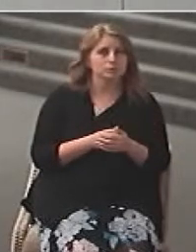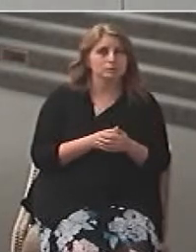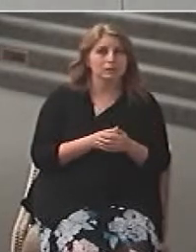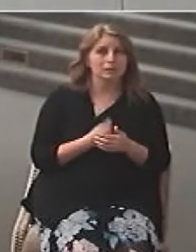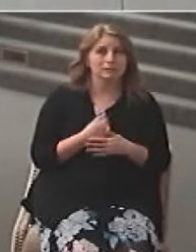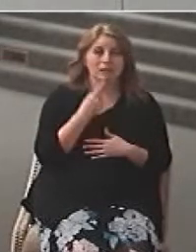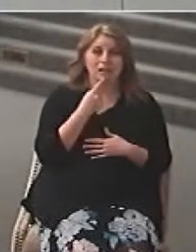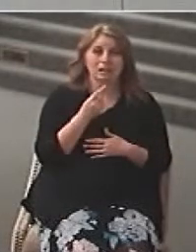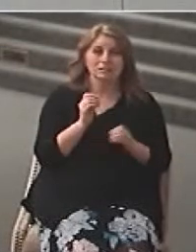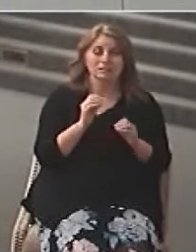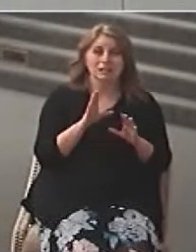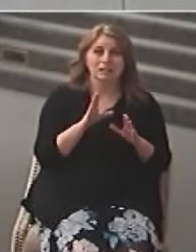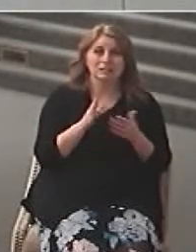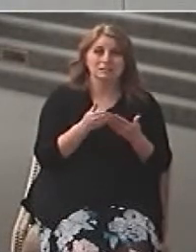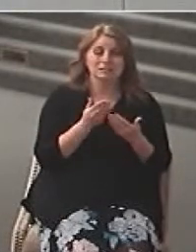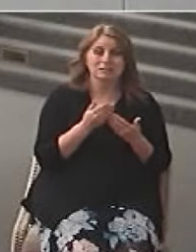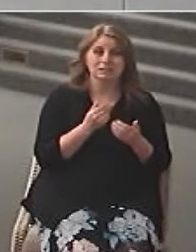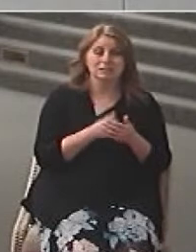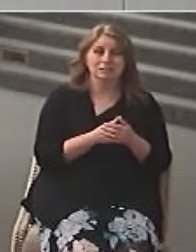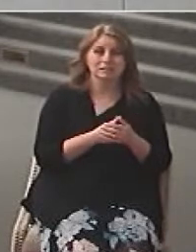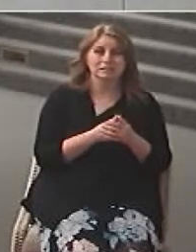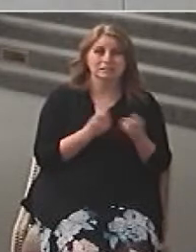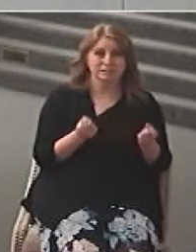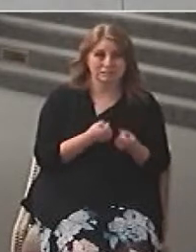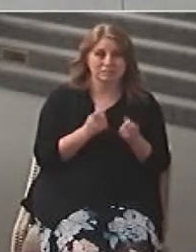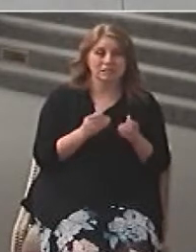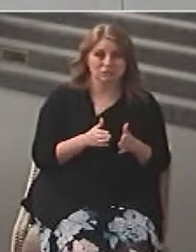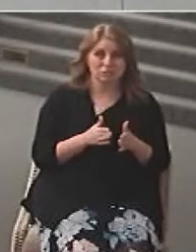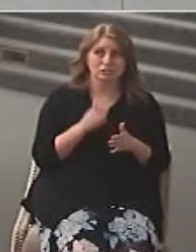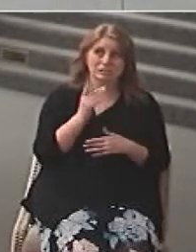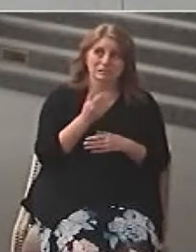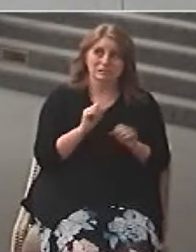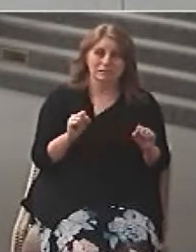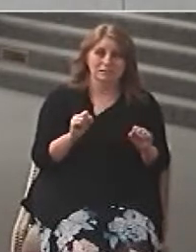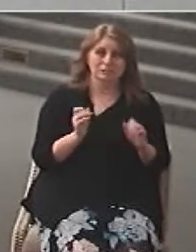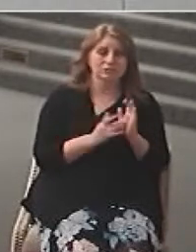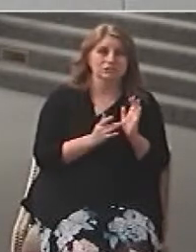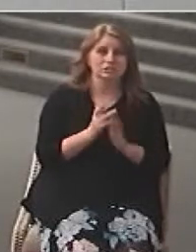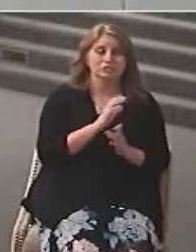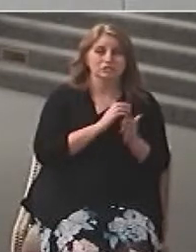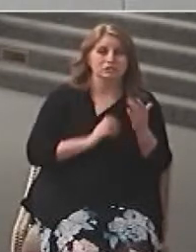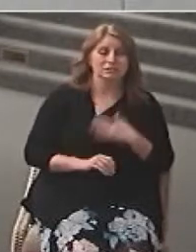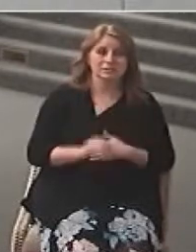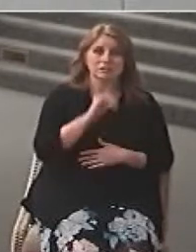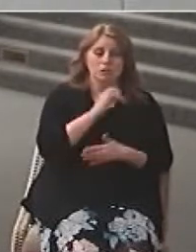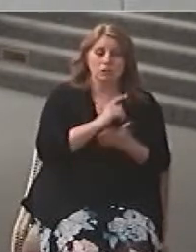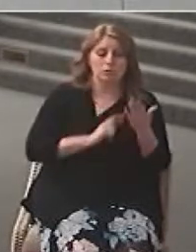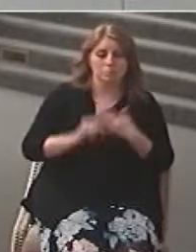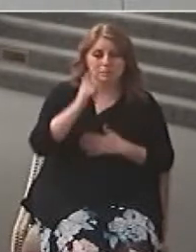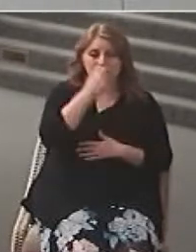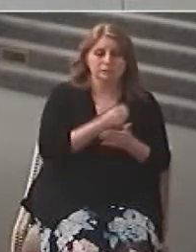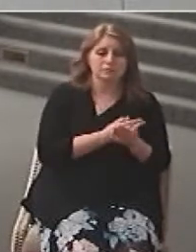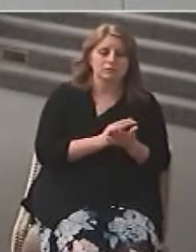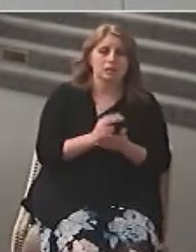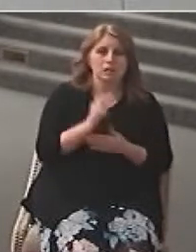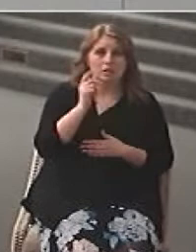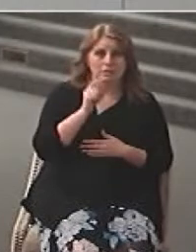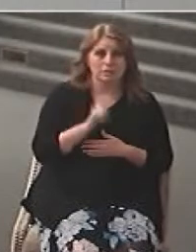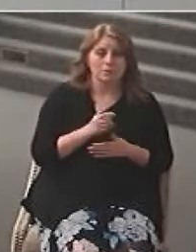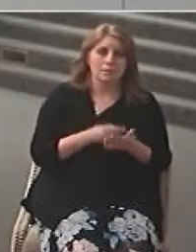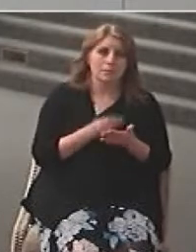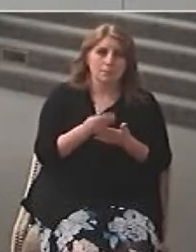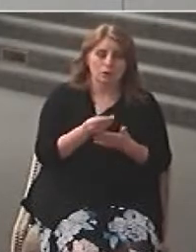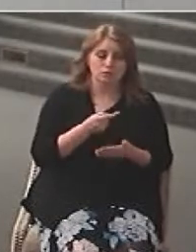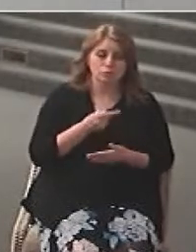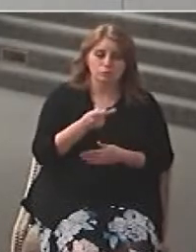simple. He saves sinners. Jesus Christ is Lord because of the fact that He bought you and I with a price